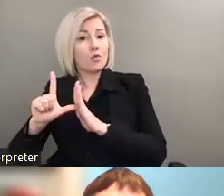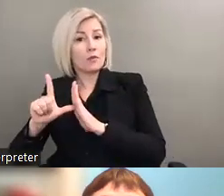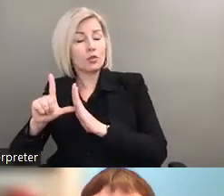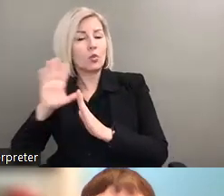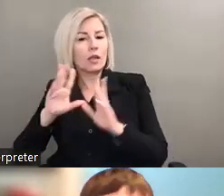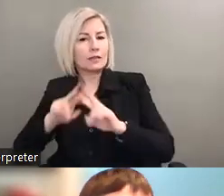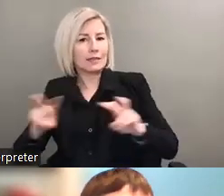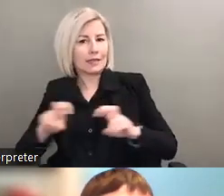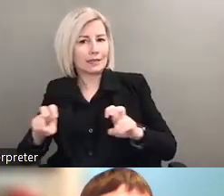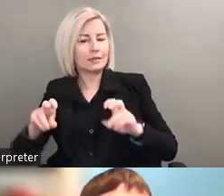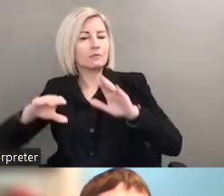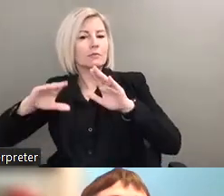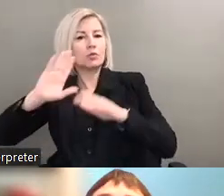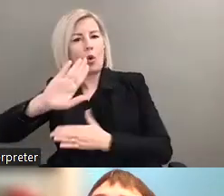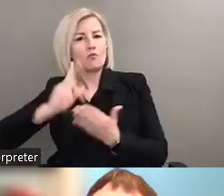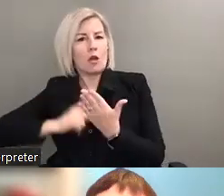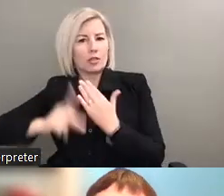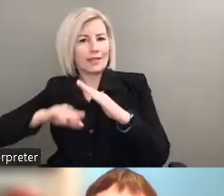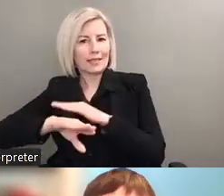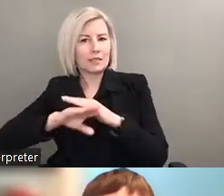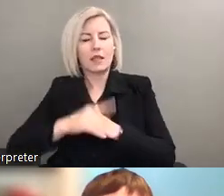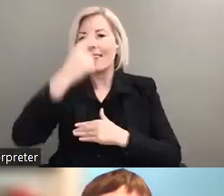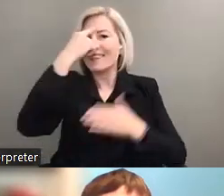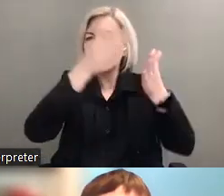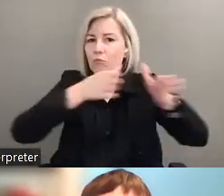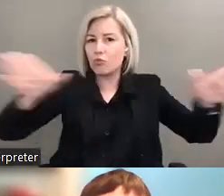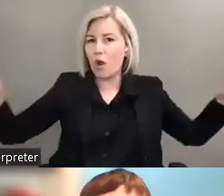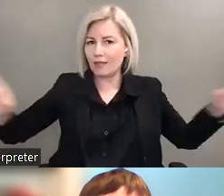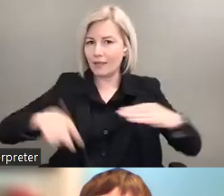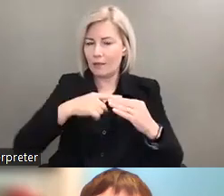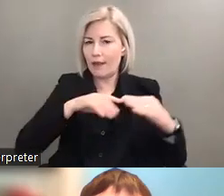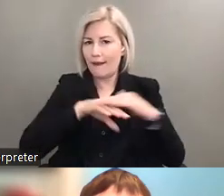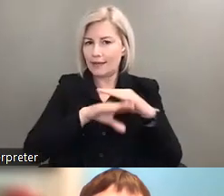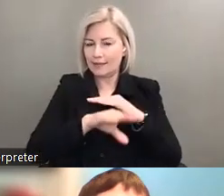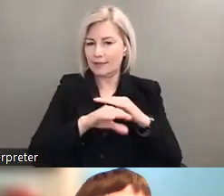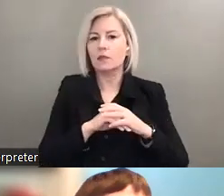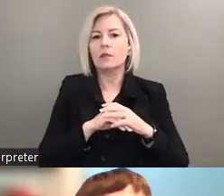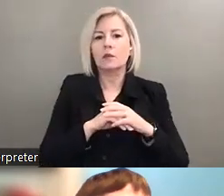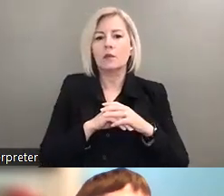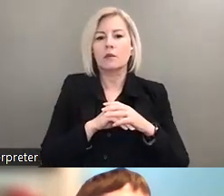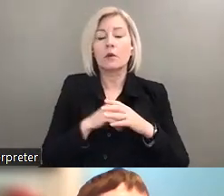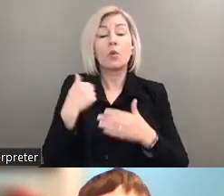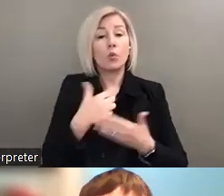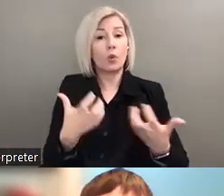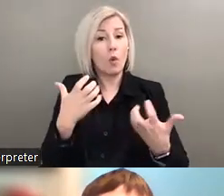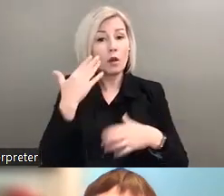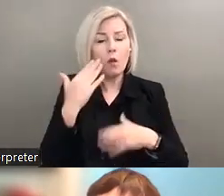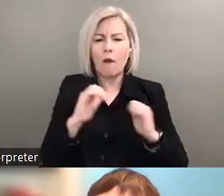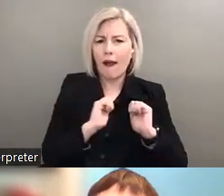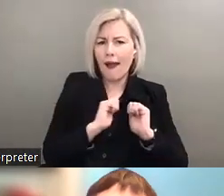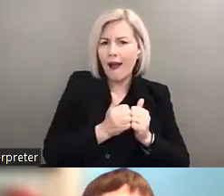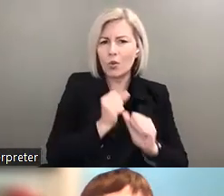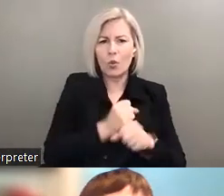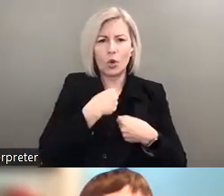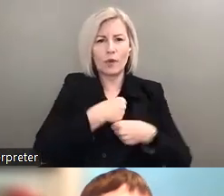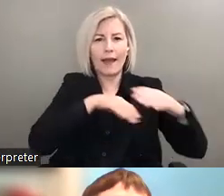project's access. Please think broadly about access when you're answering this question. We want to know how you will create access